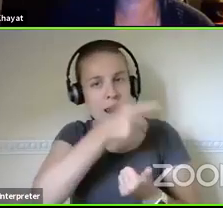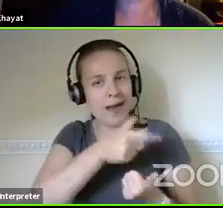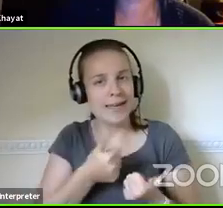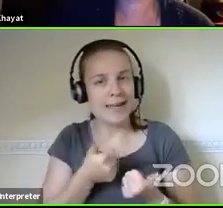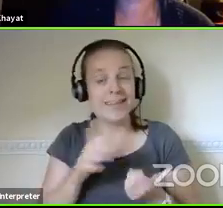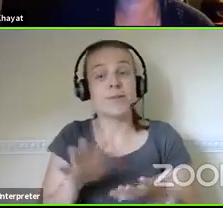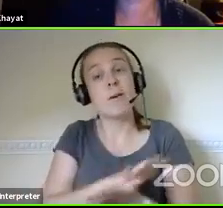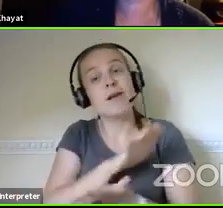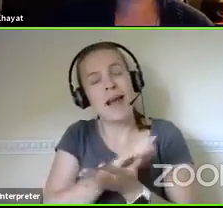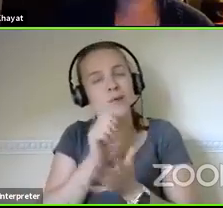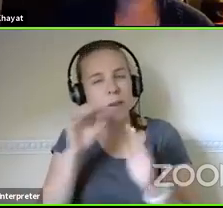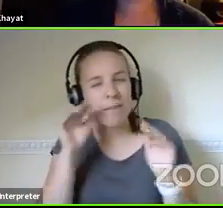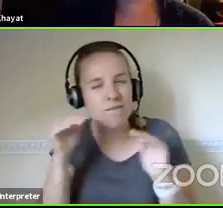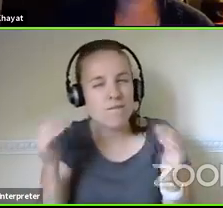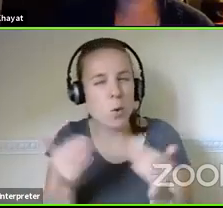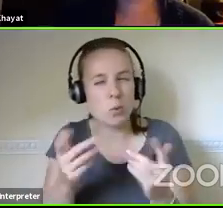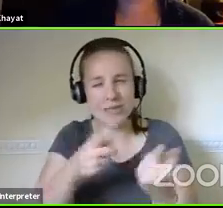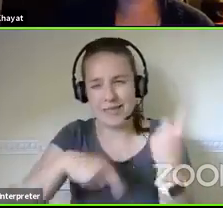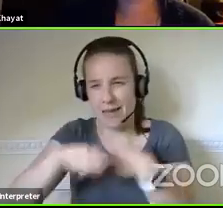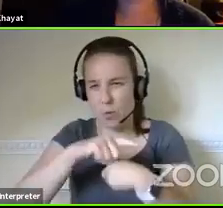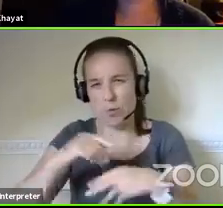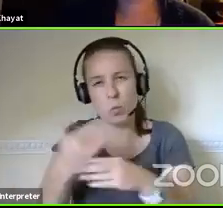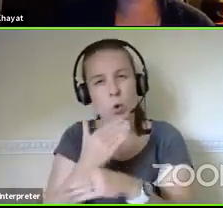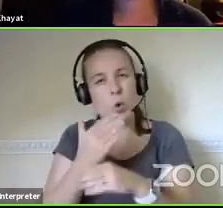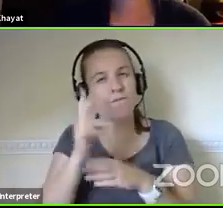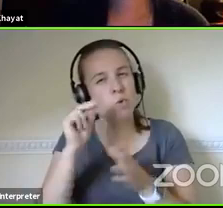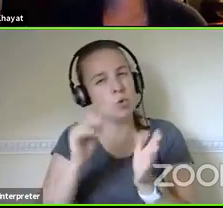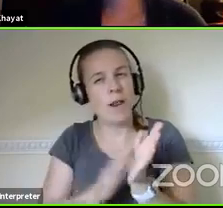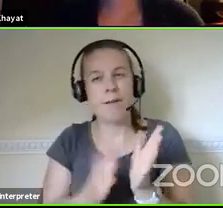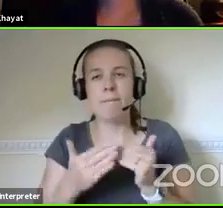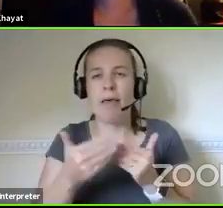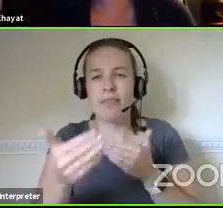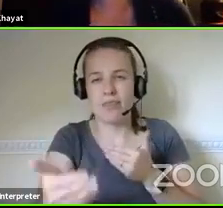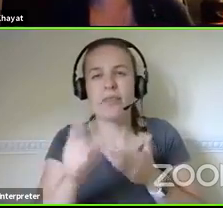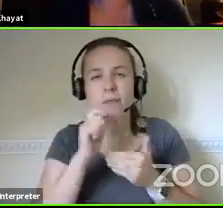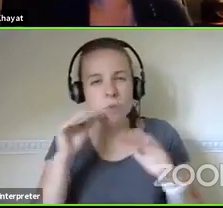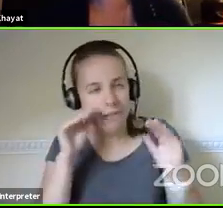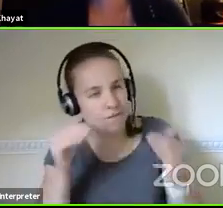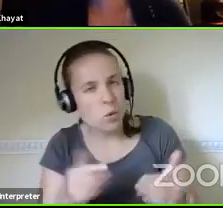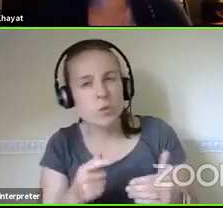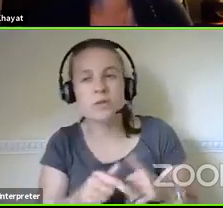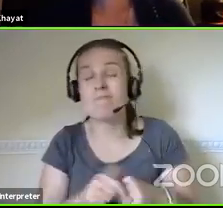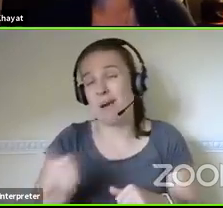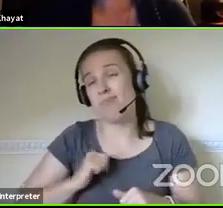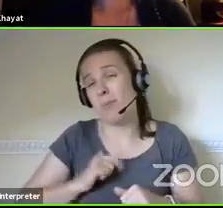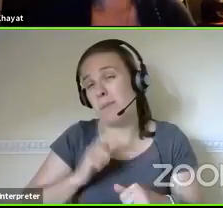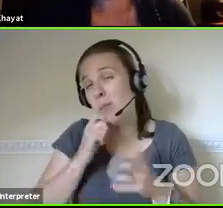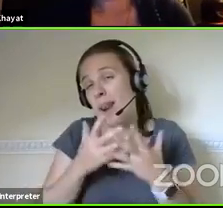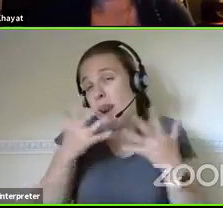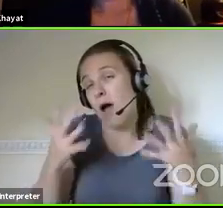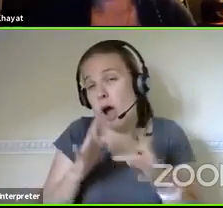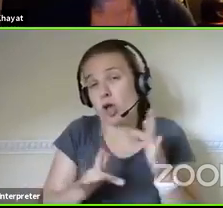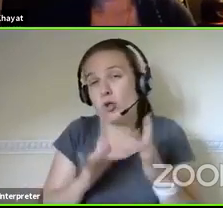for the next 12 months, although we probably will do some large webinars too.